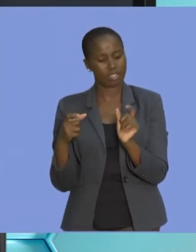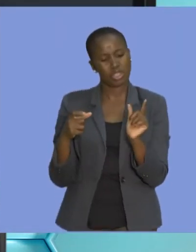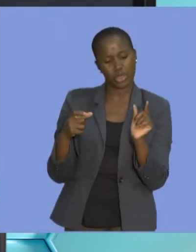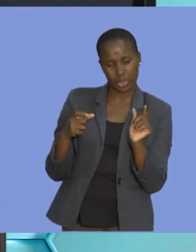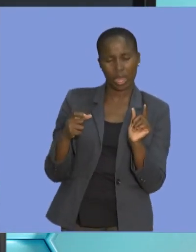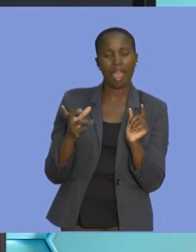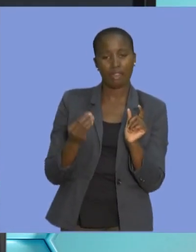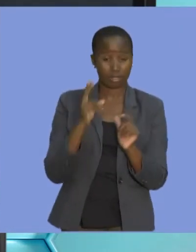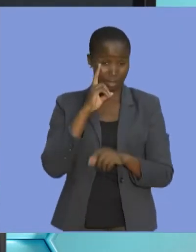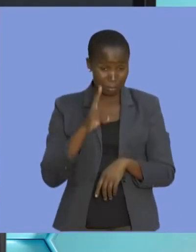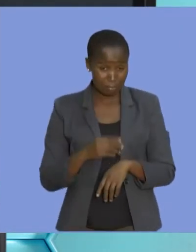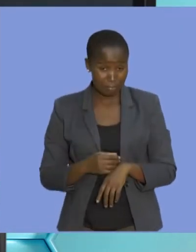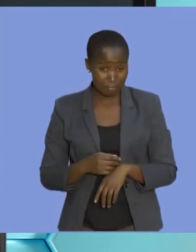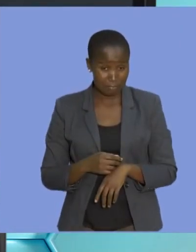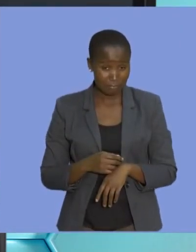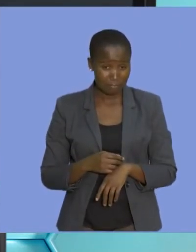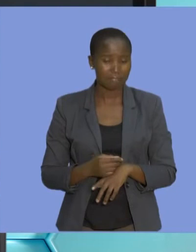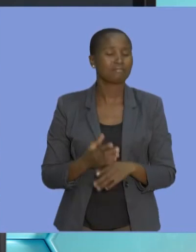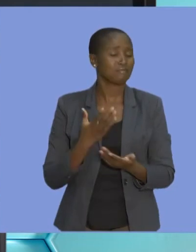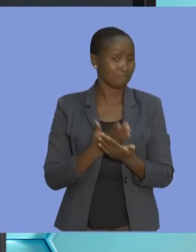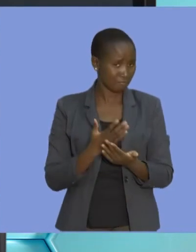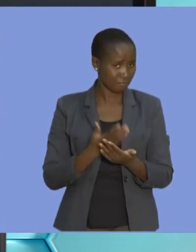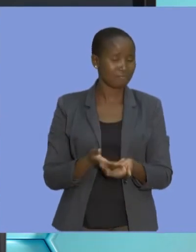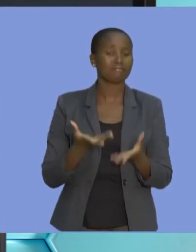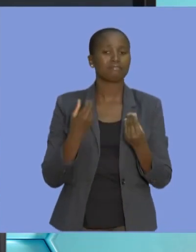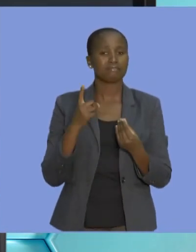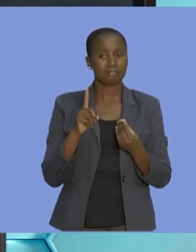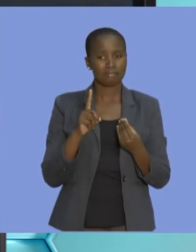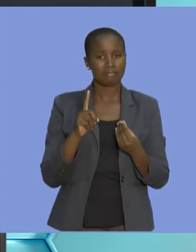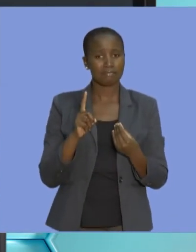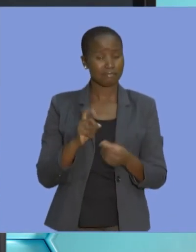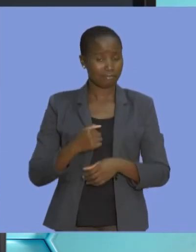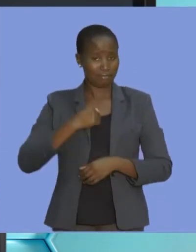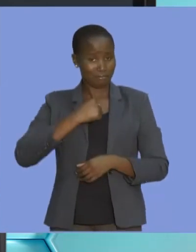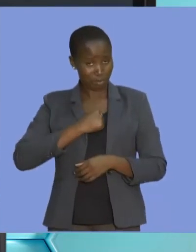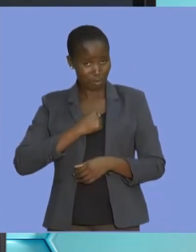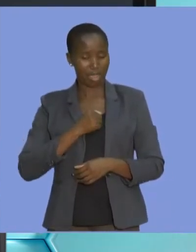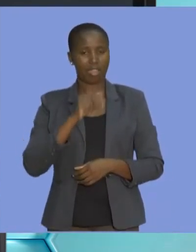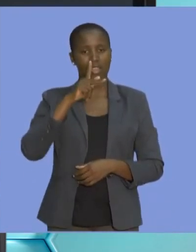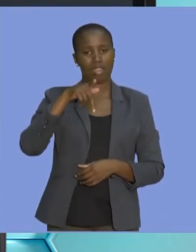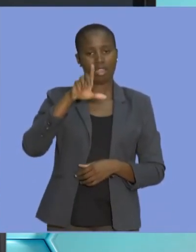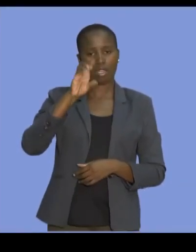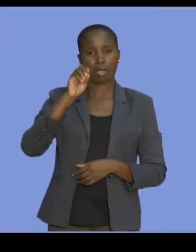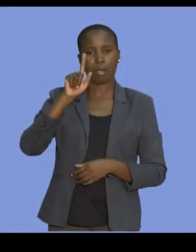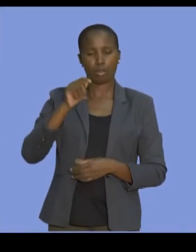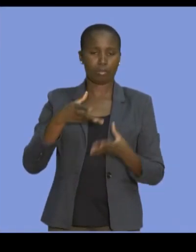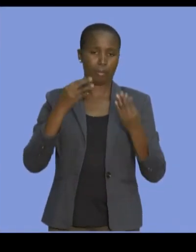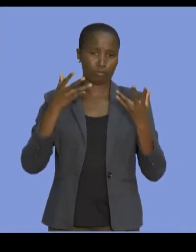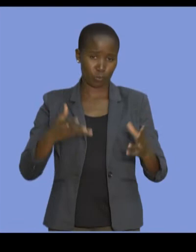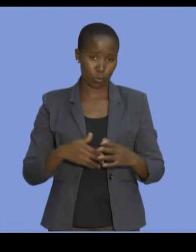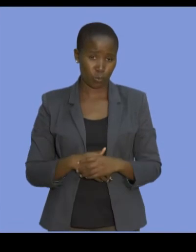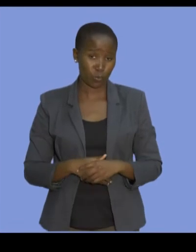frequency, I can get my Whisker plot from cumulative frequency. Okay.